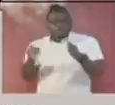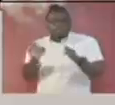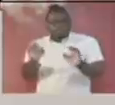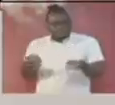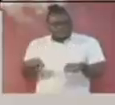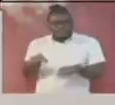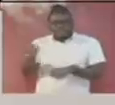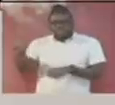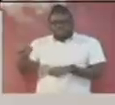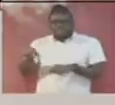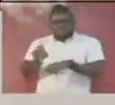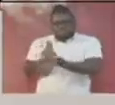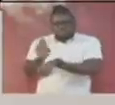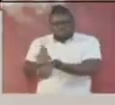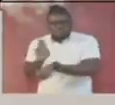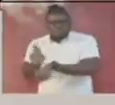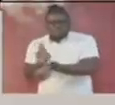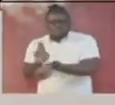a